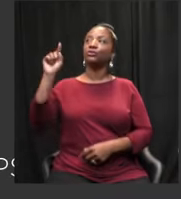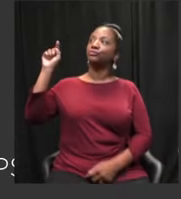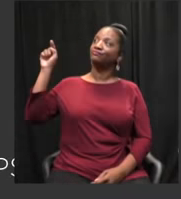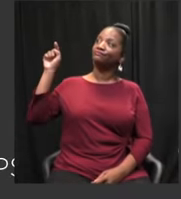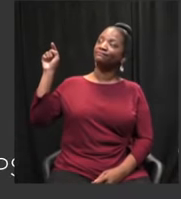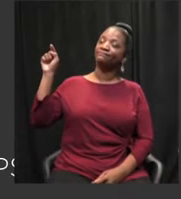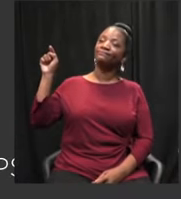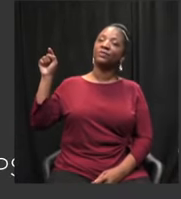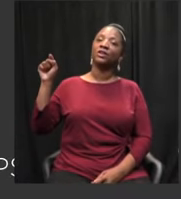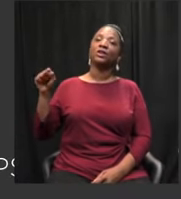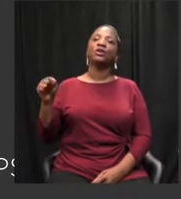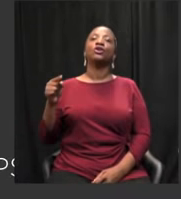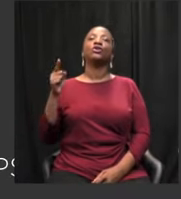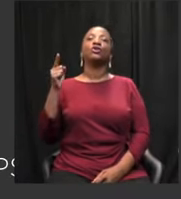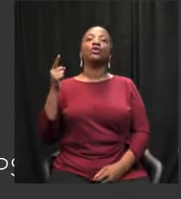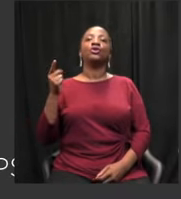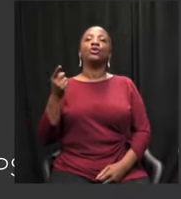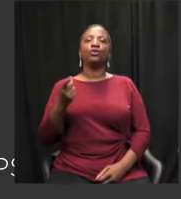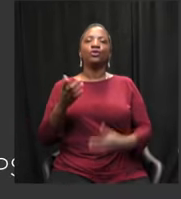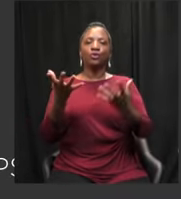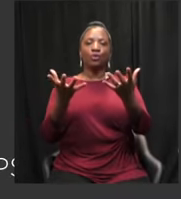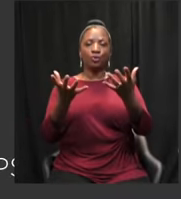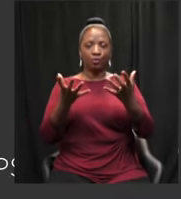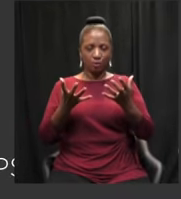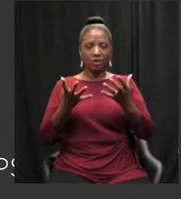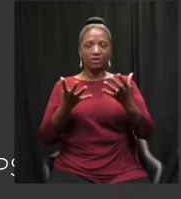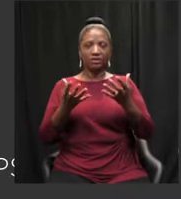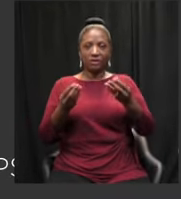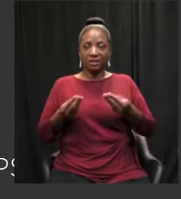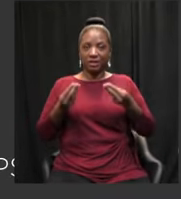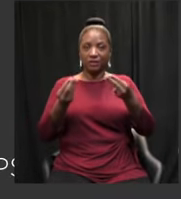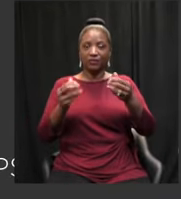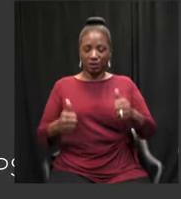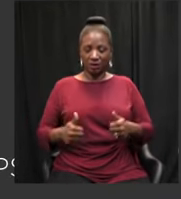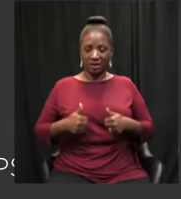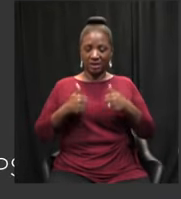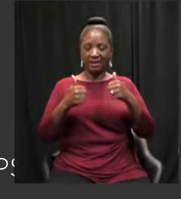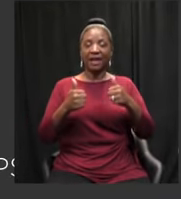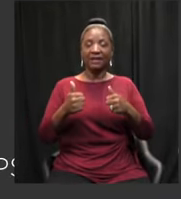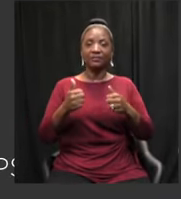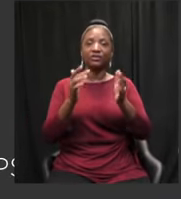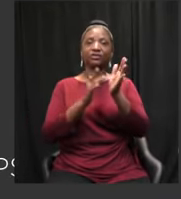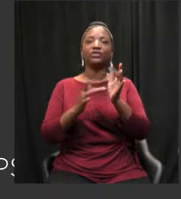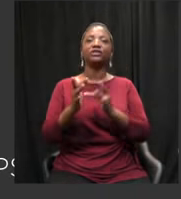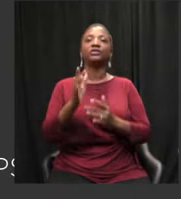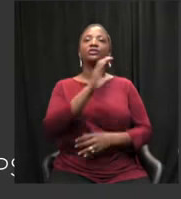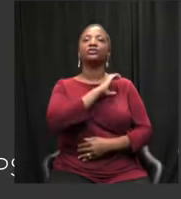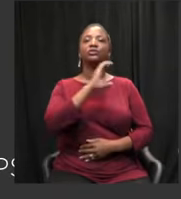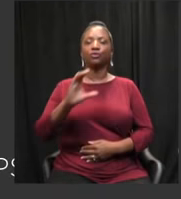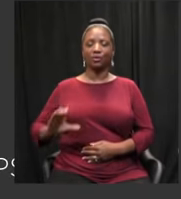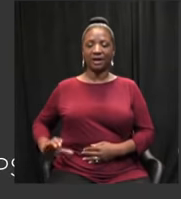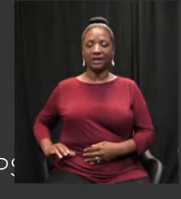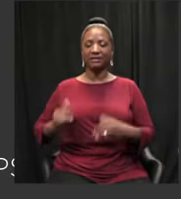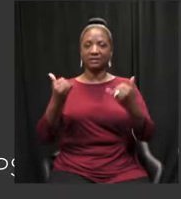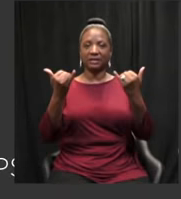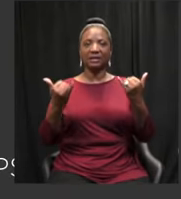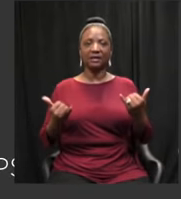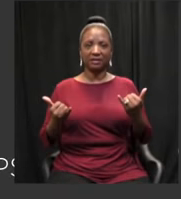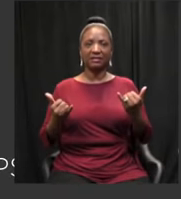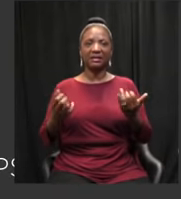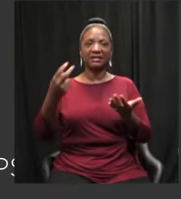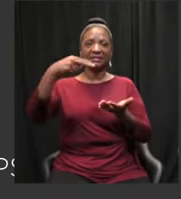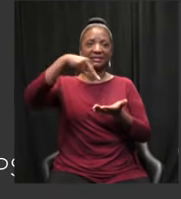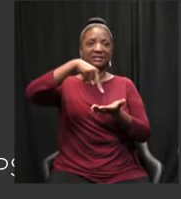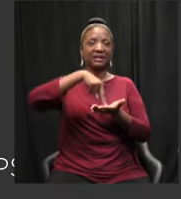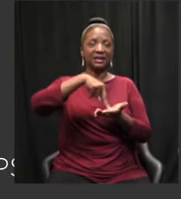today, if you're in this room today and you want to give your life to Jesus Christ today, I just want to invite you to stand right where you are. Come on, anybody